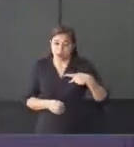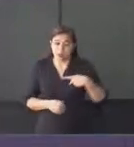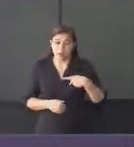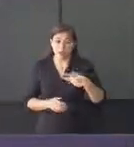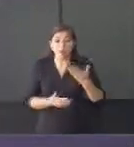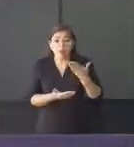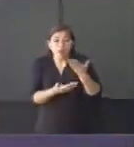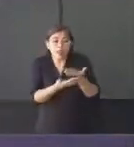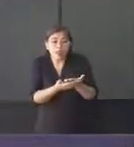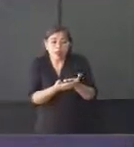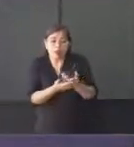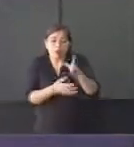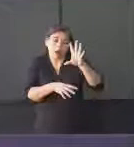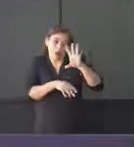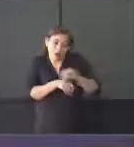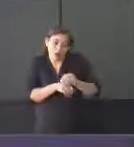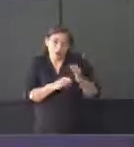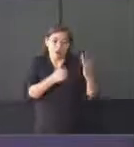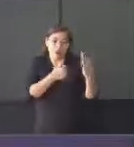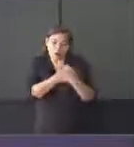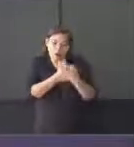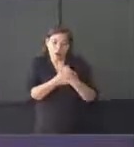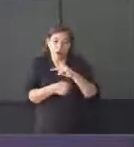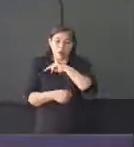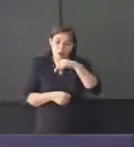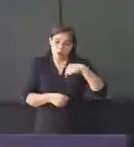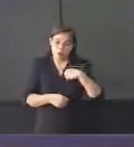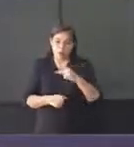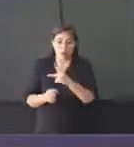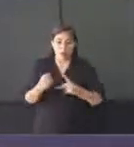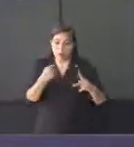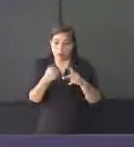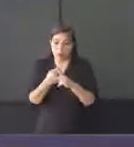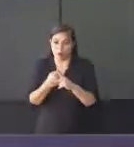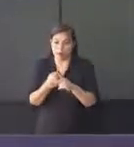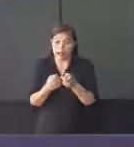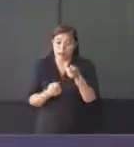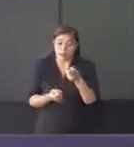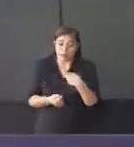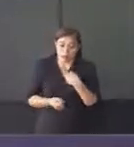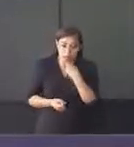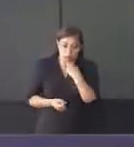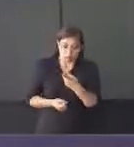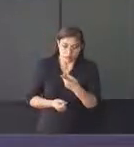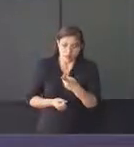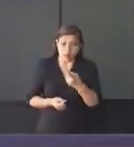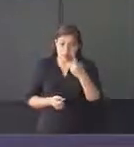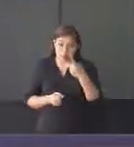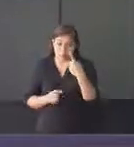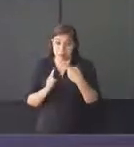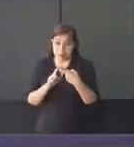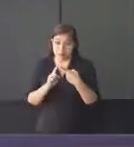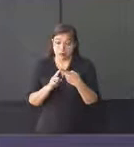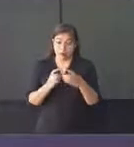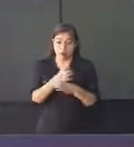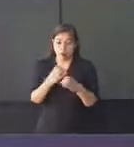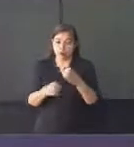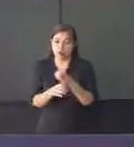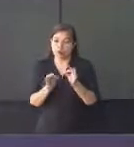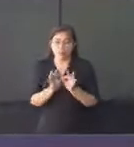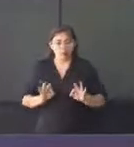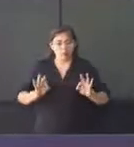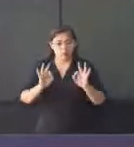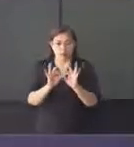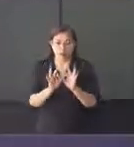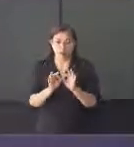26,963 people requested asylum or protection in our country. After having said this, one